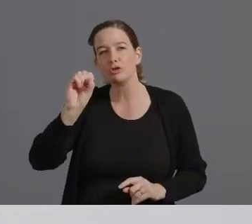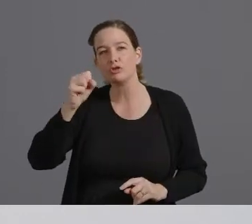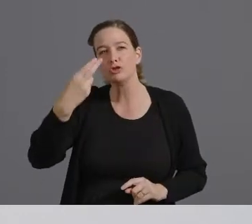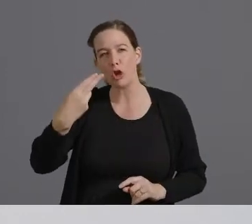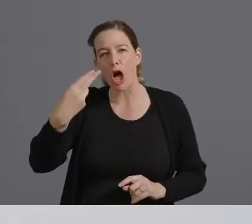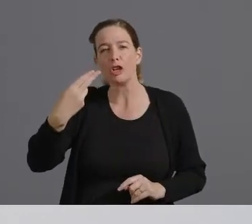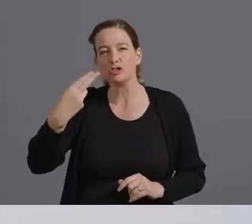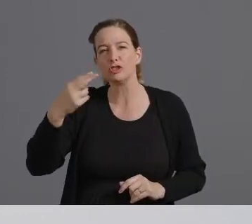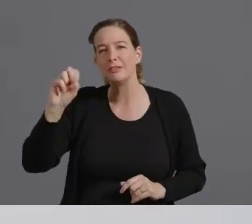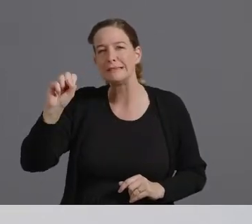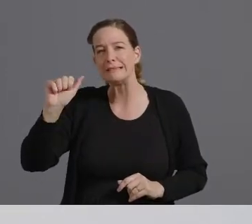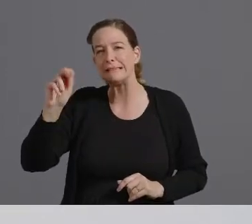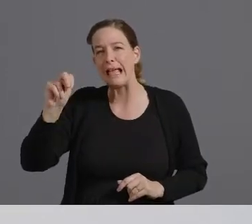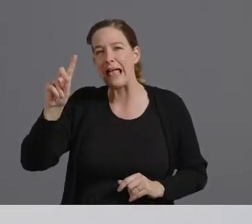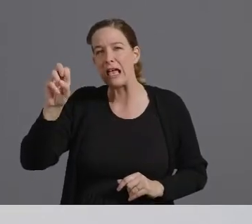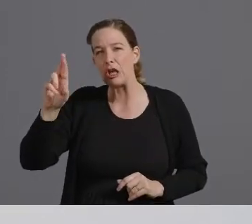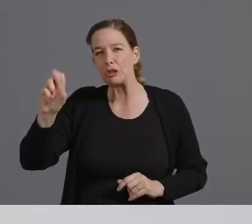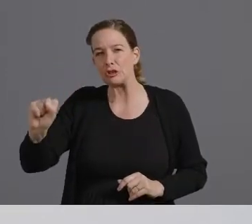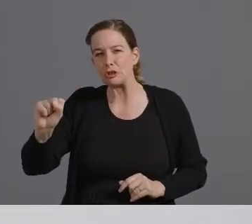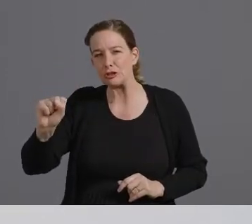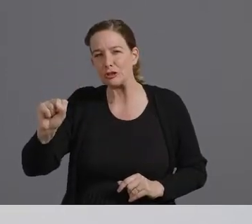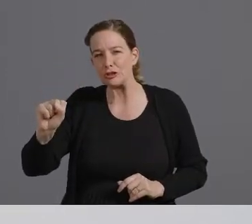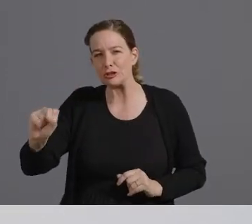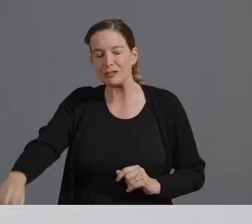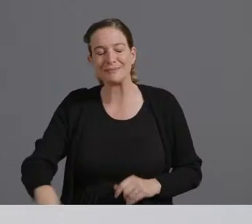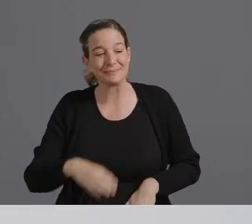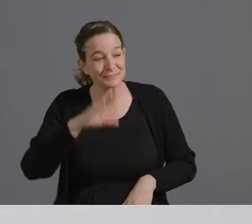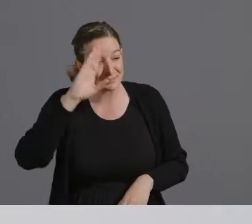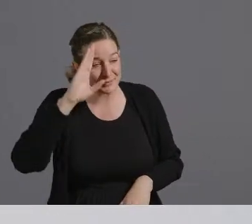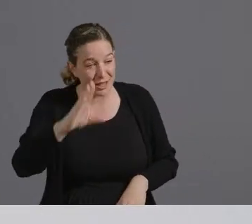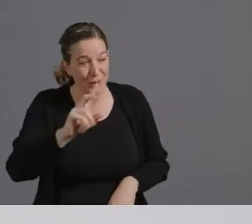Hey, Dr. Chris. Couple questions for you.